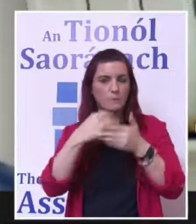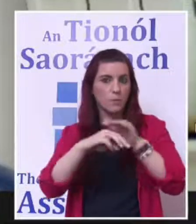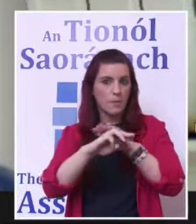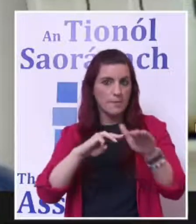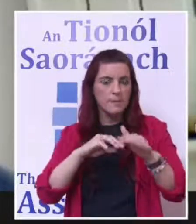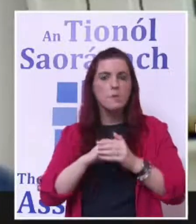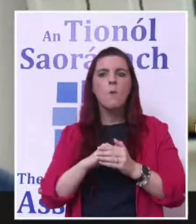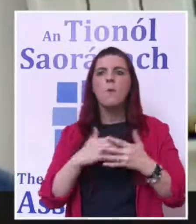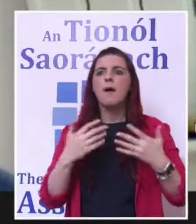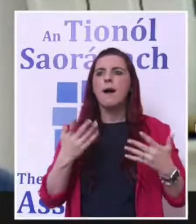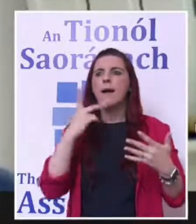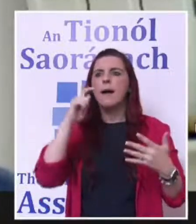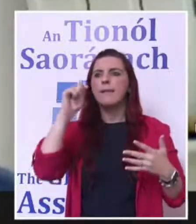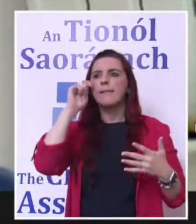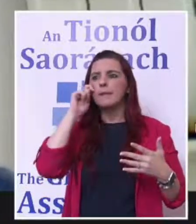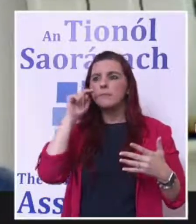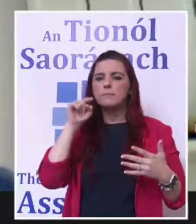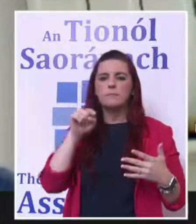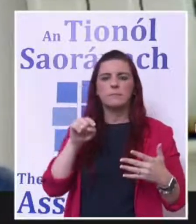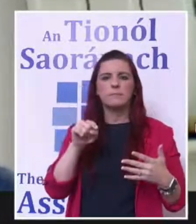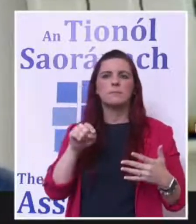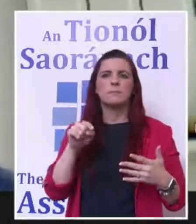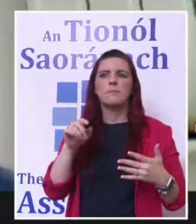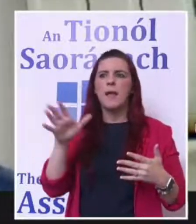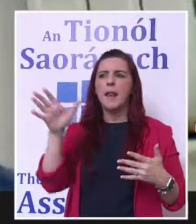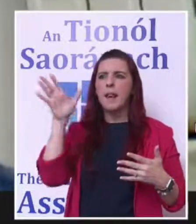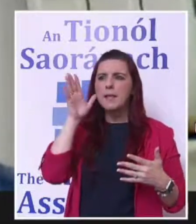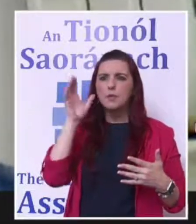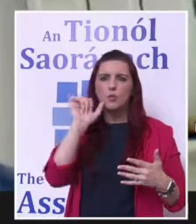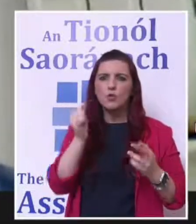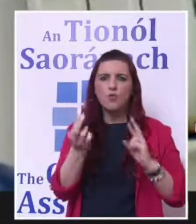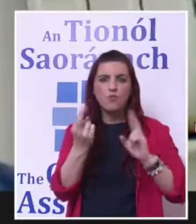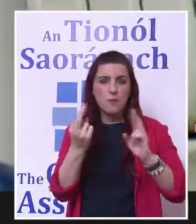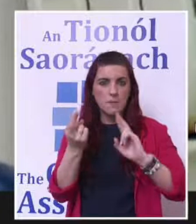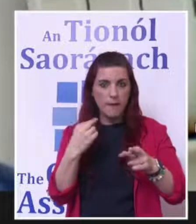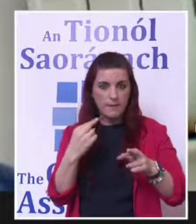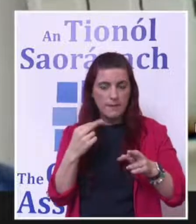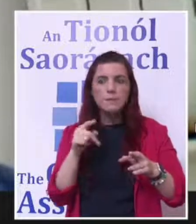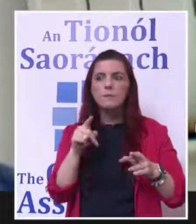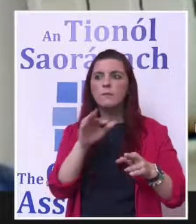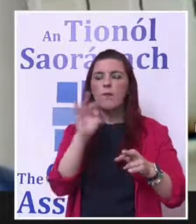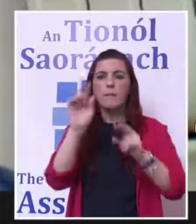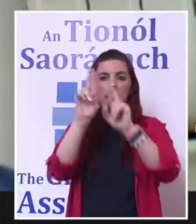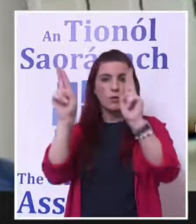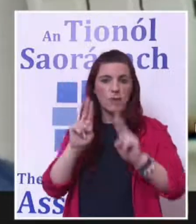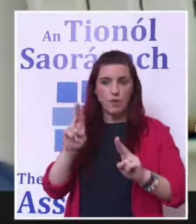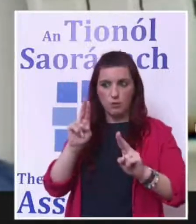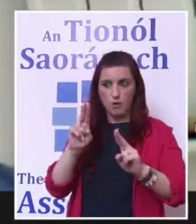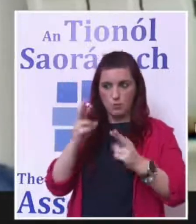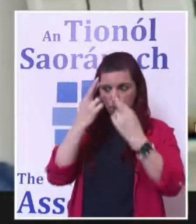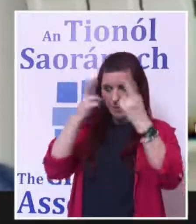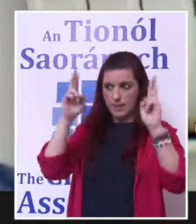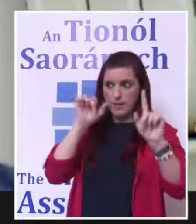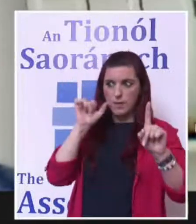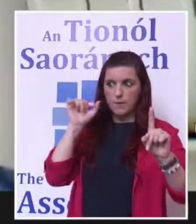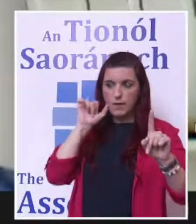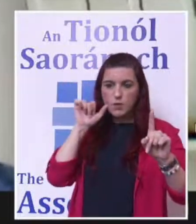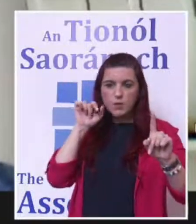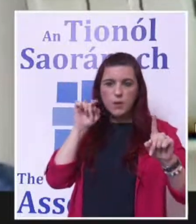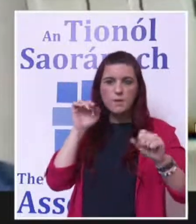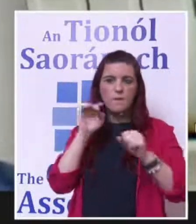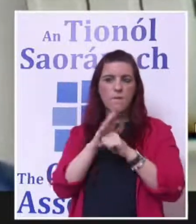I think it was interesting to see the response of the international representatives yesterday to